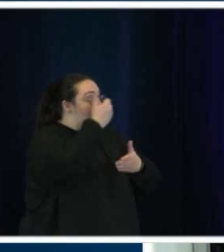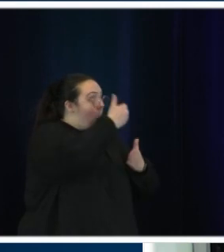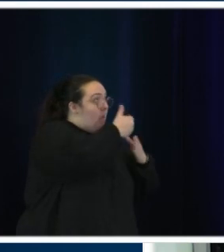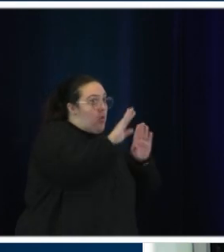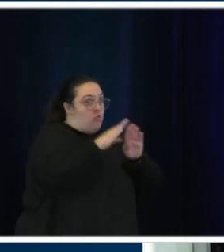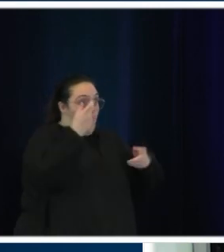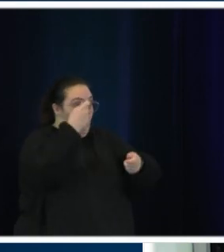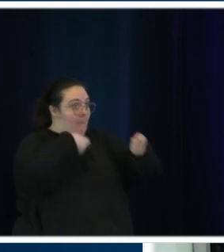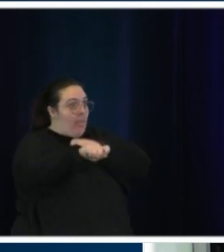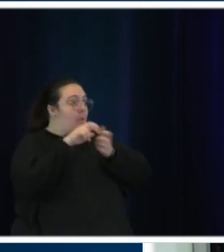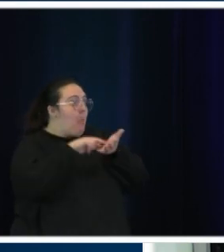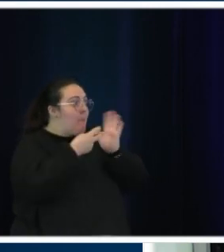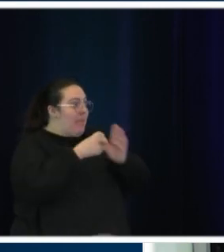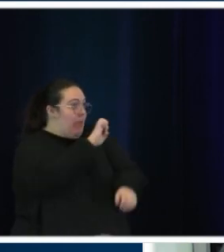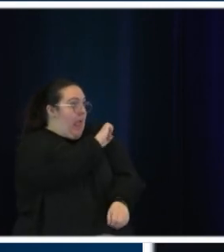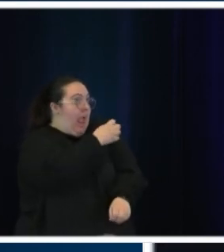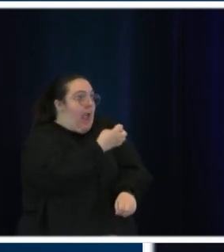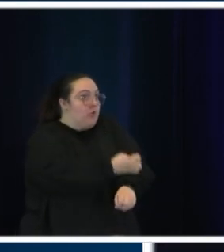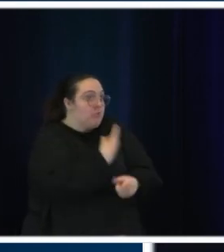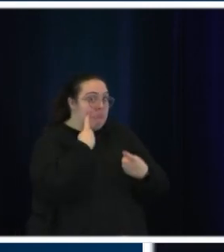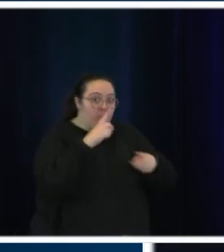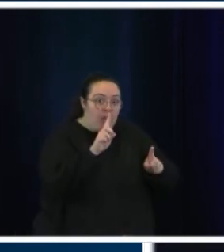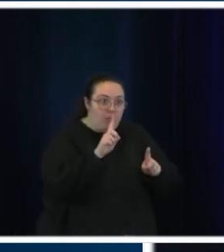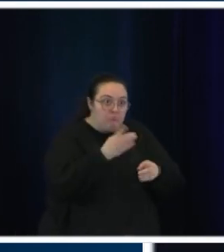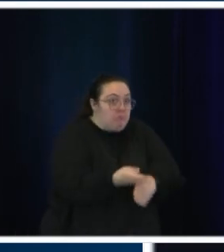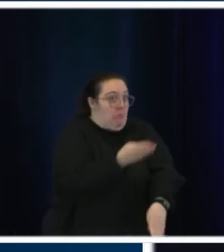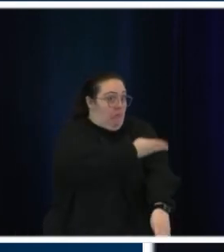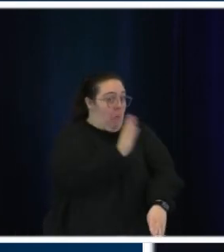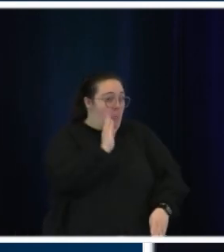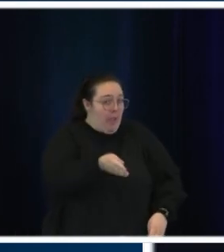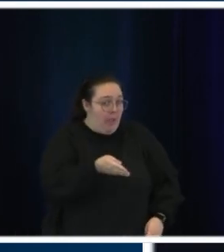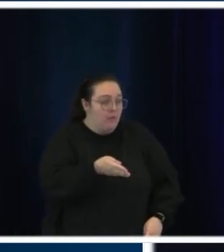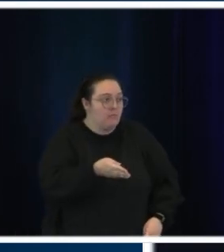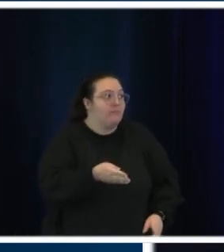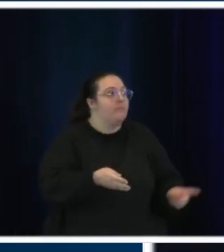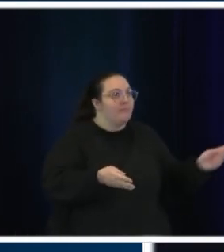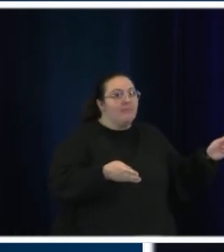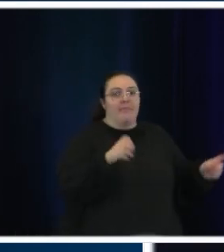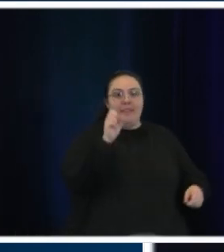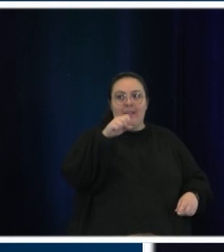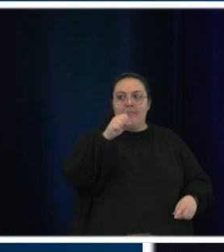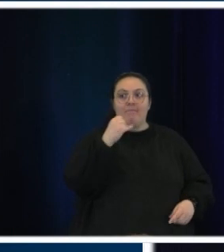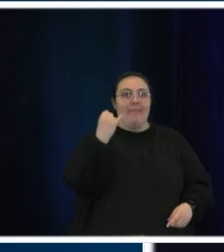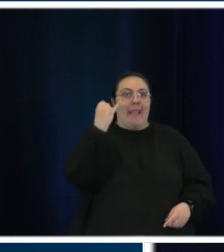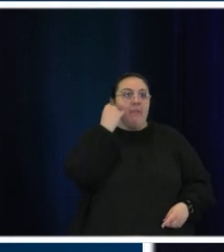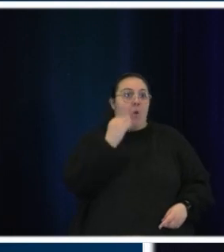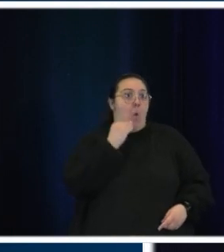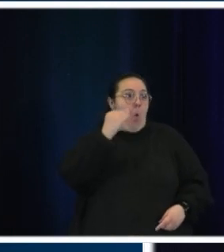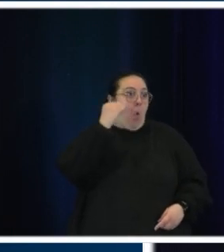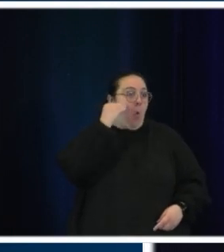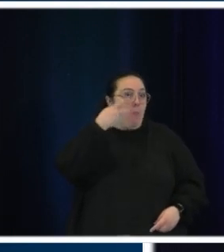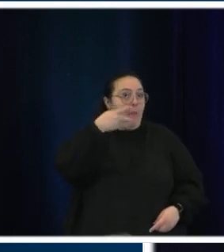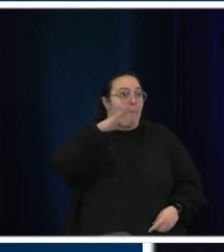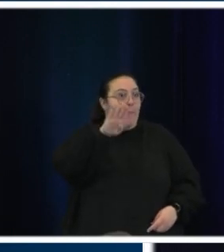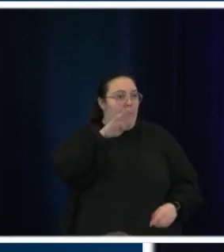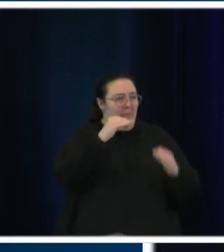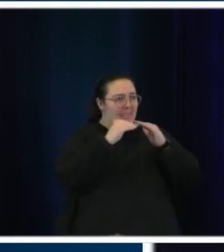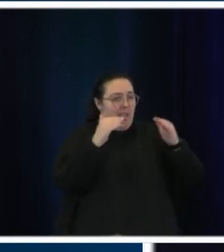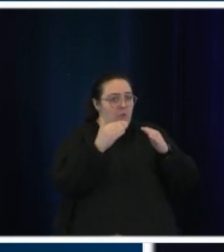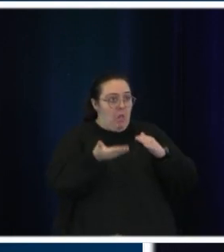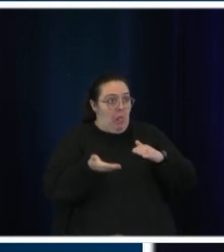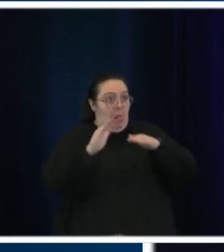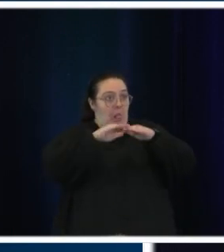Yeah, so when we identify a home that has elevated lead levels, we work with the Department